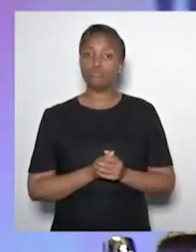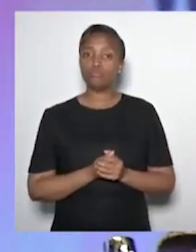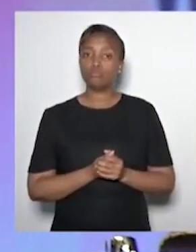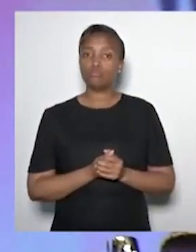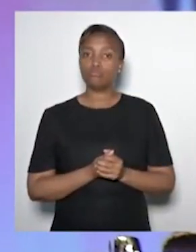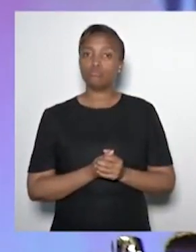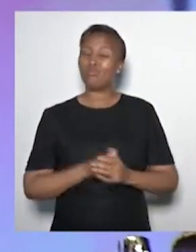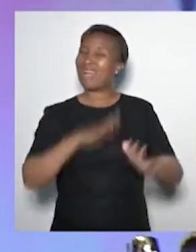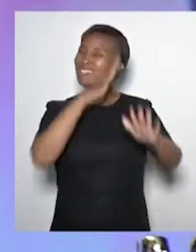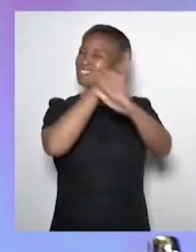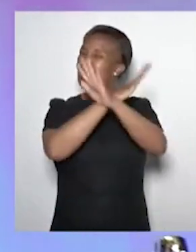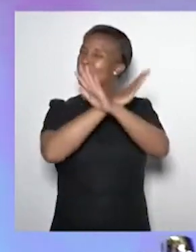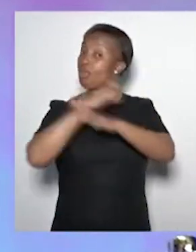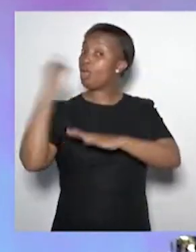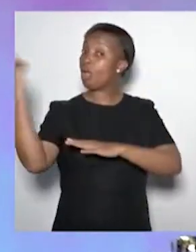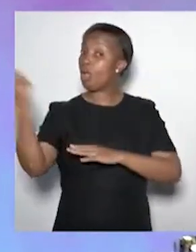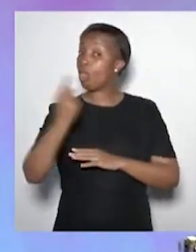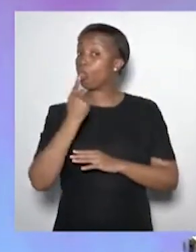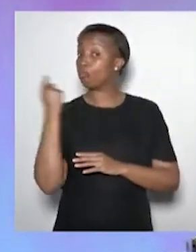Zambia alone,